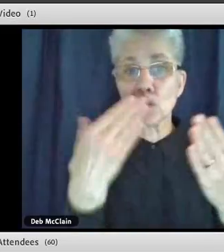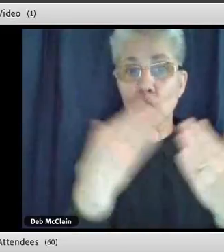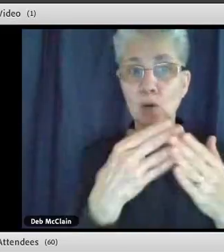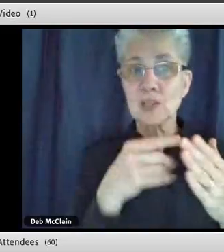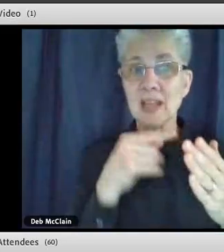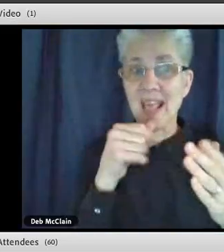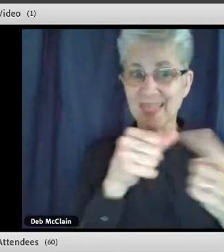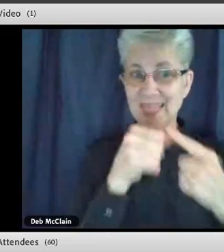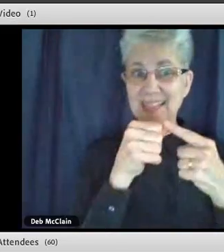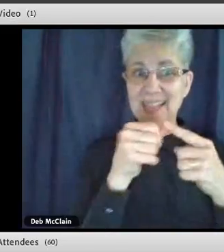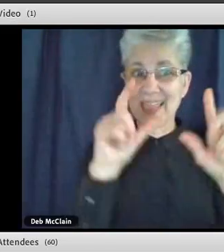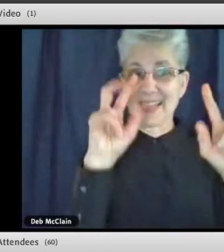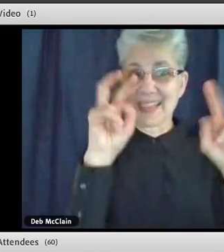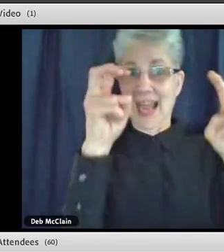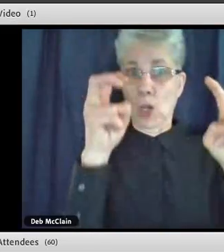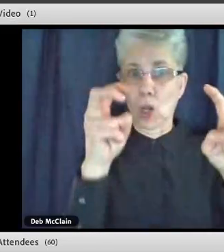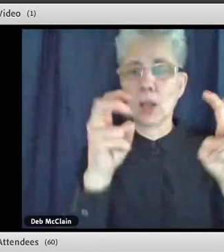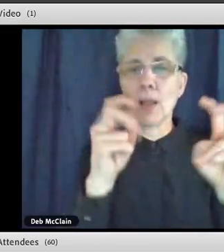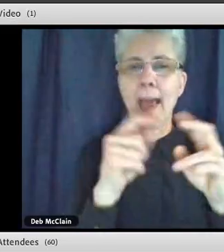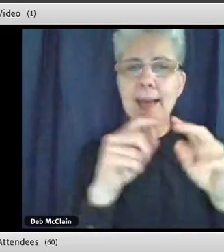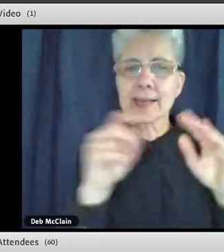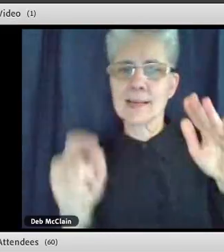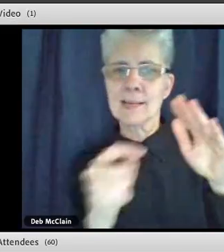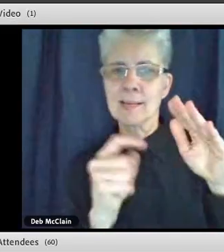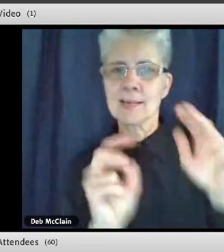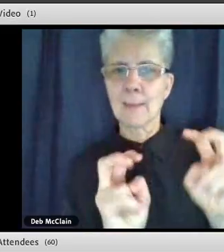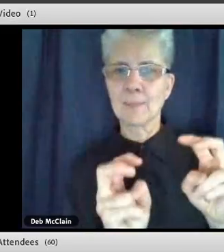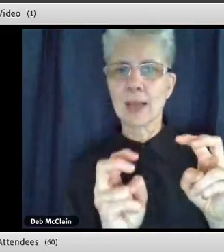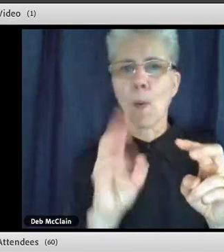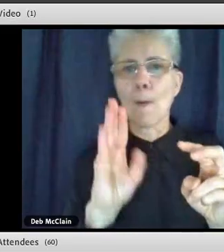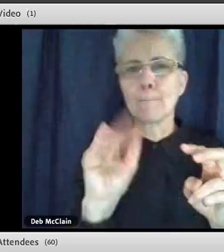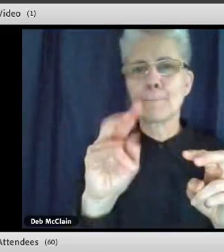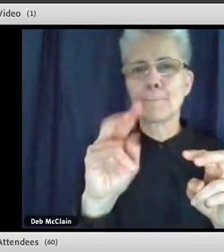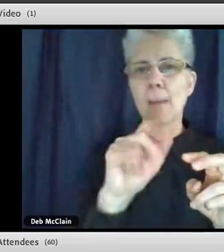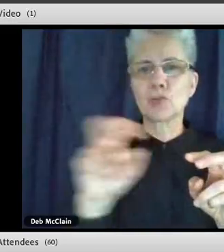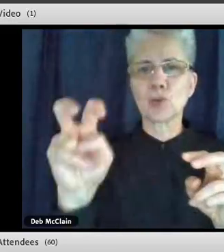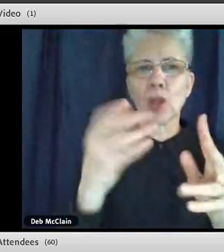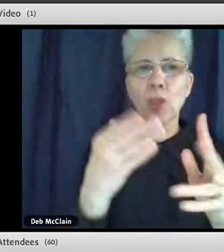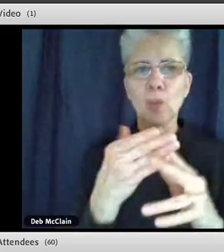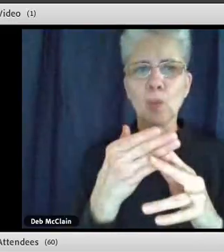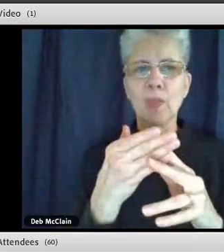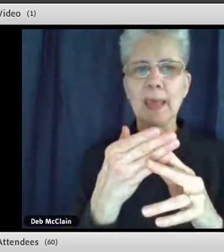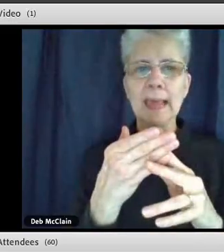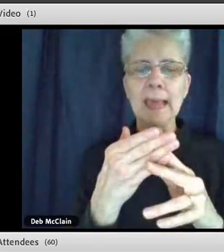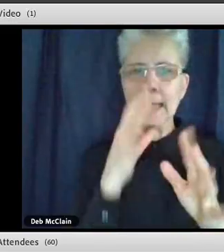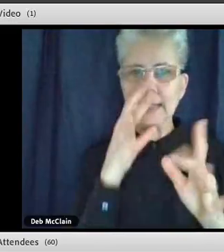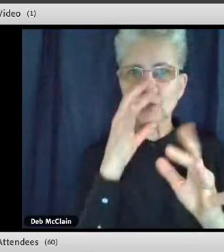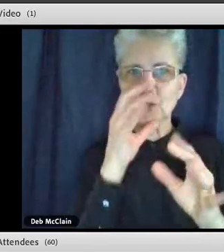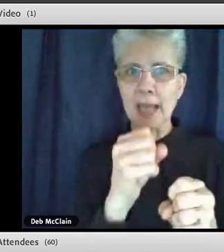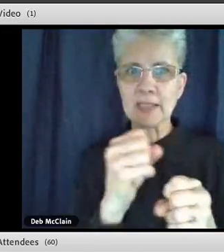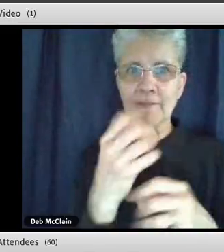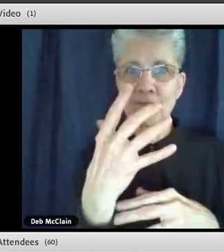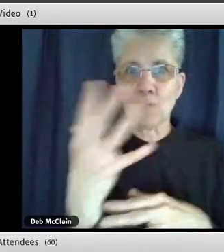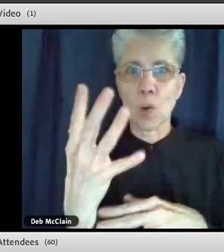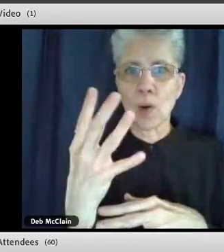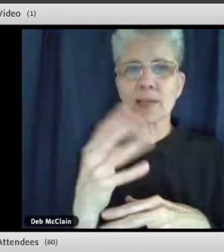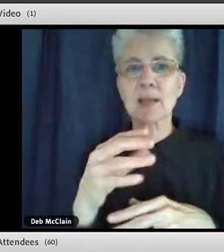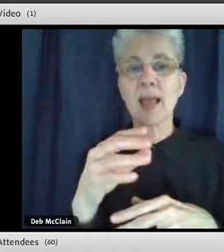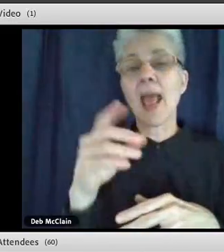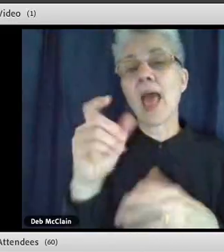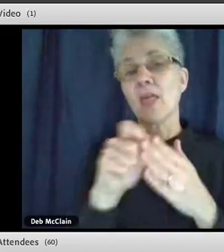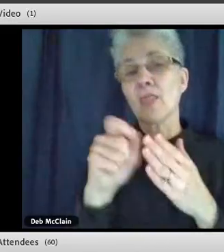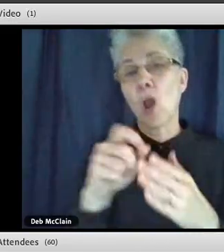of the work. It has a subtitle, Bob's Journey Through the Enchanted Forest, and then an author, Hetty Pinecone. In